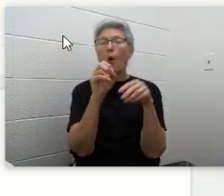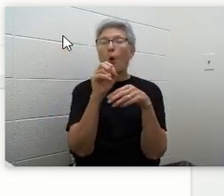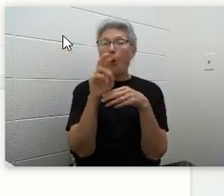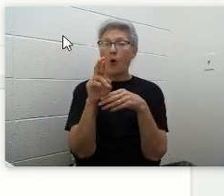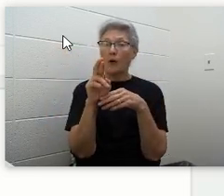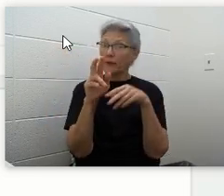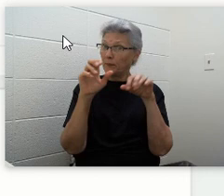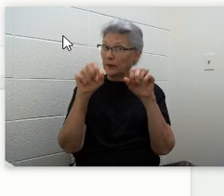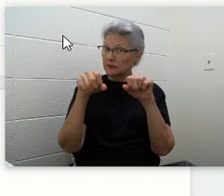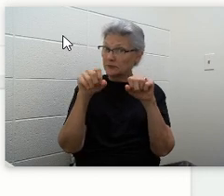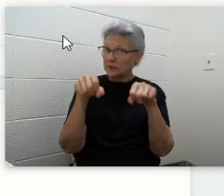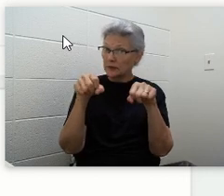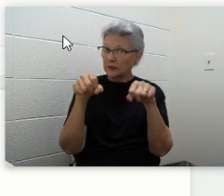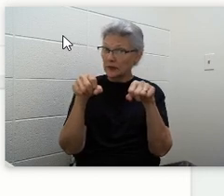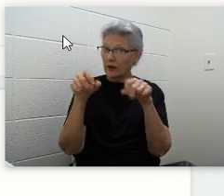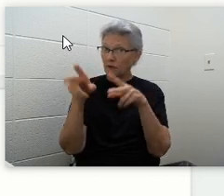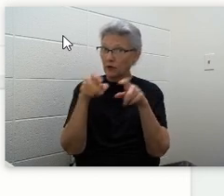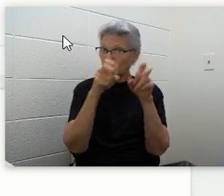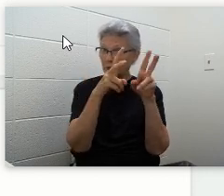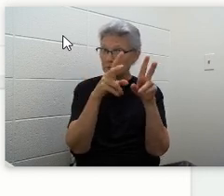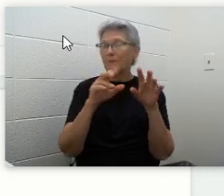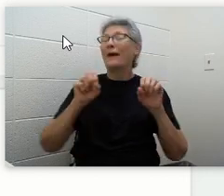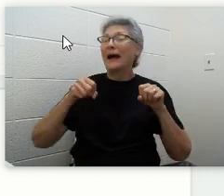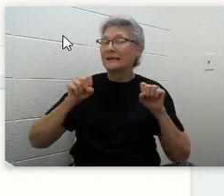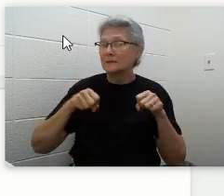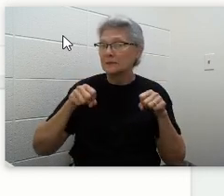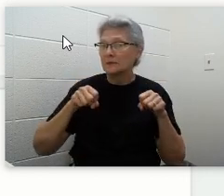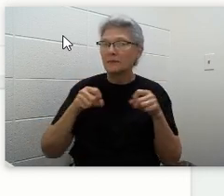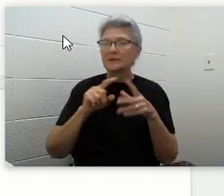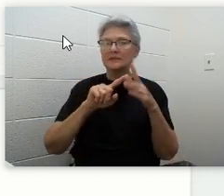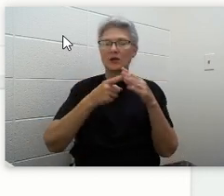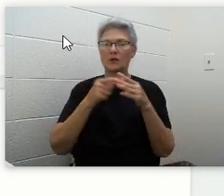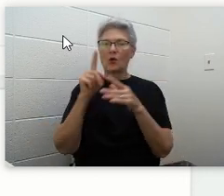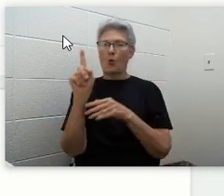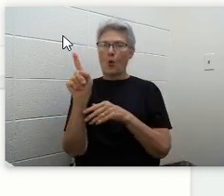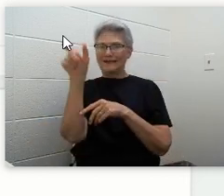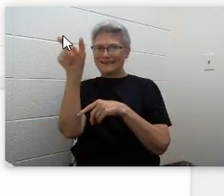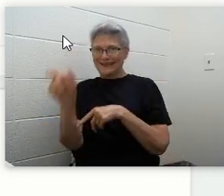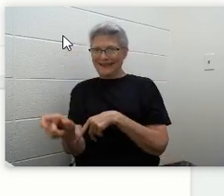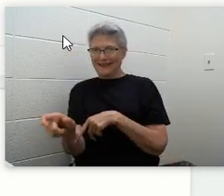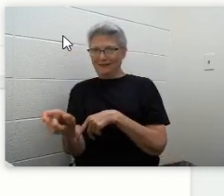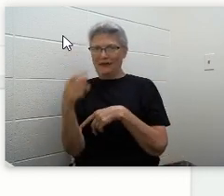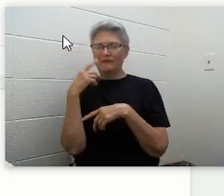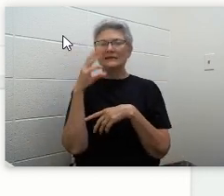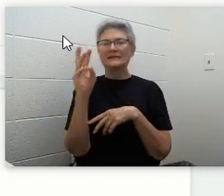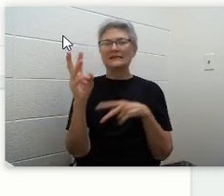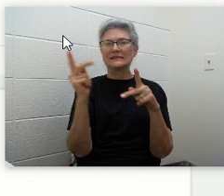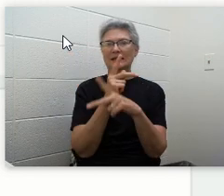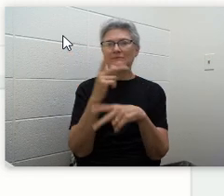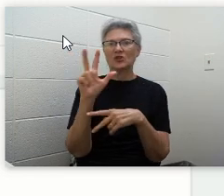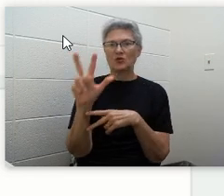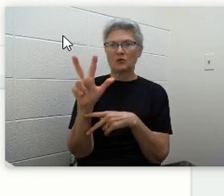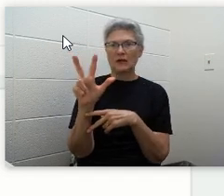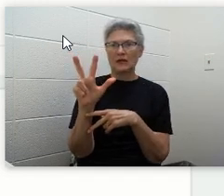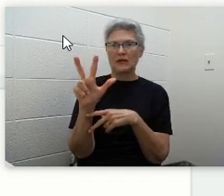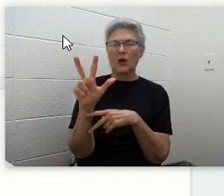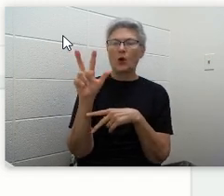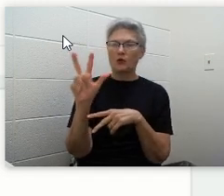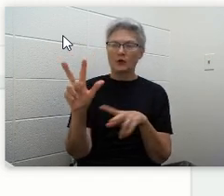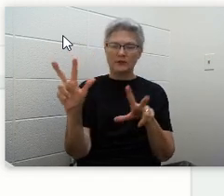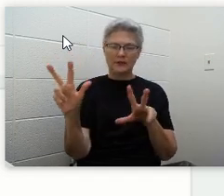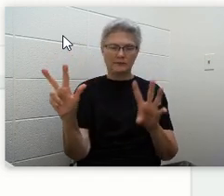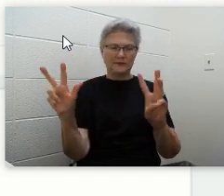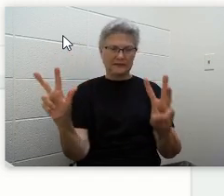the possibility of regrouping. I'm gonna start in my ones column and I see that we have six times three, or three